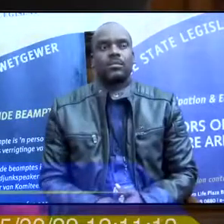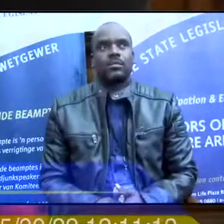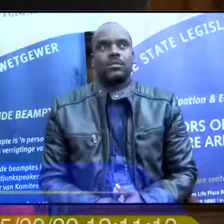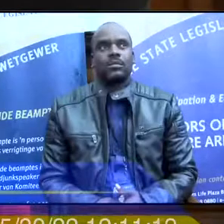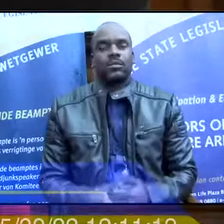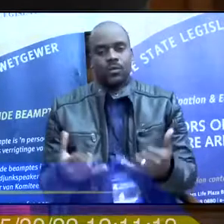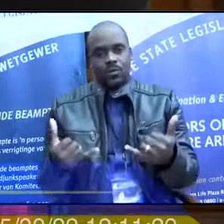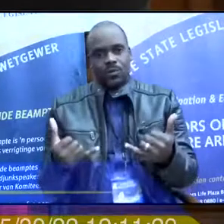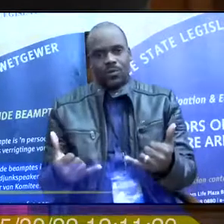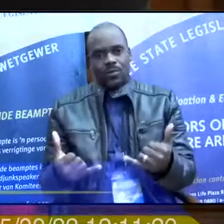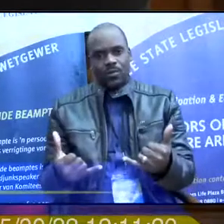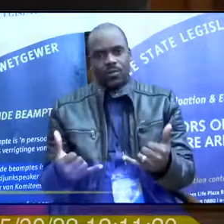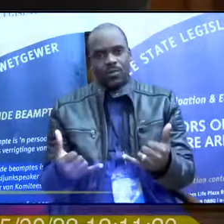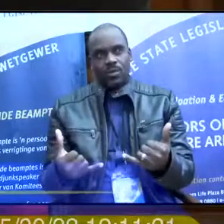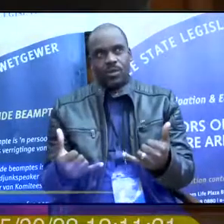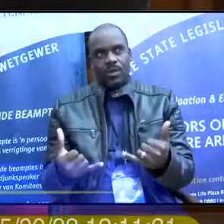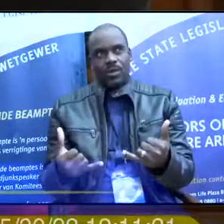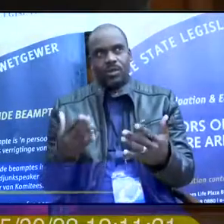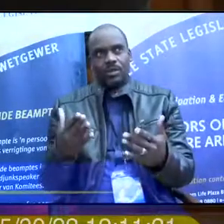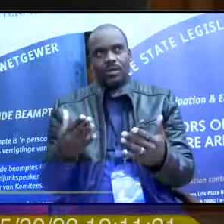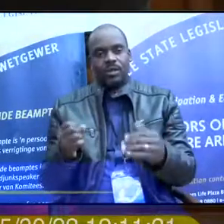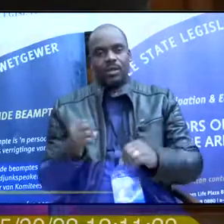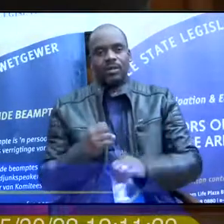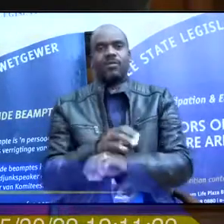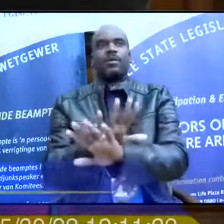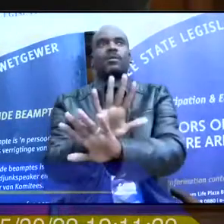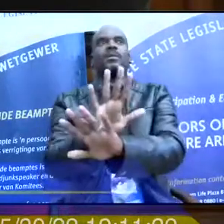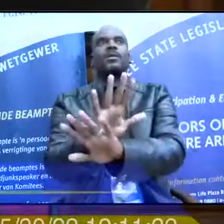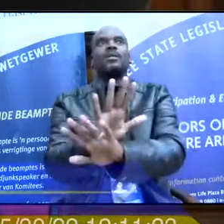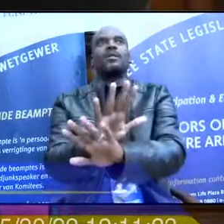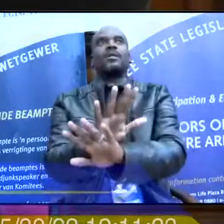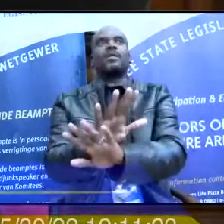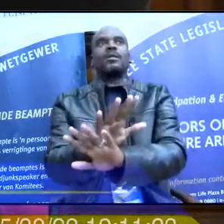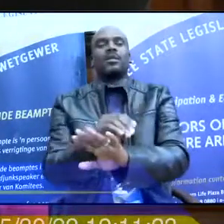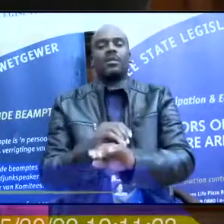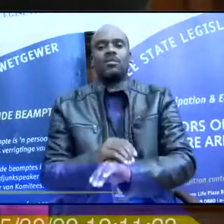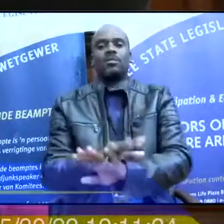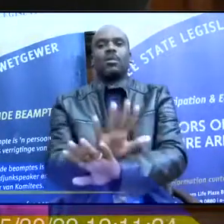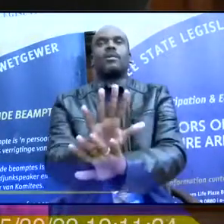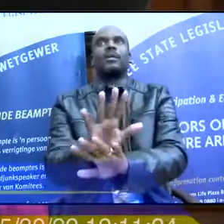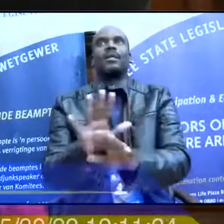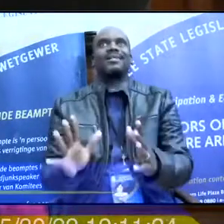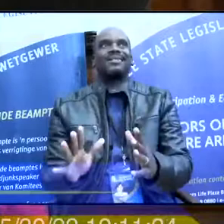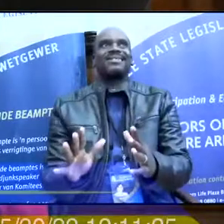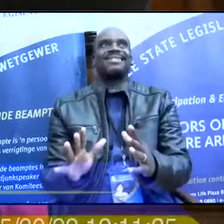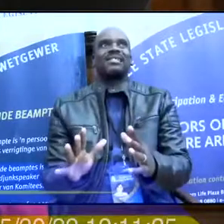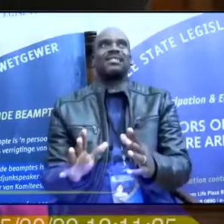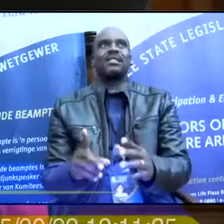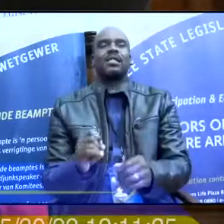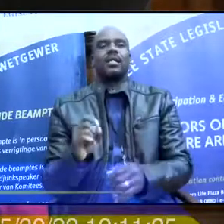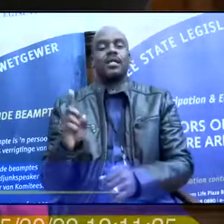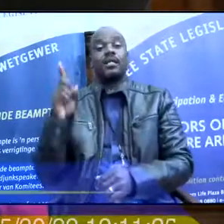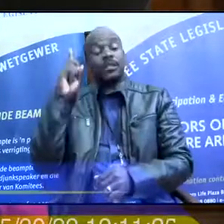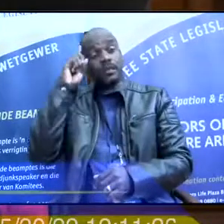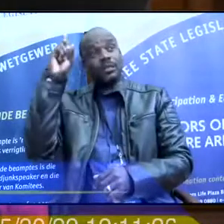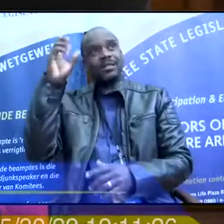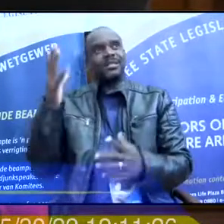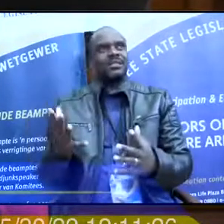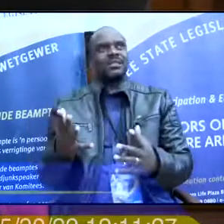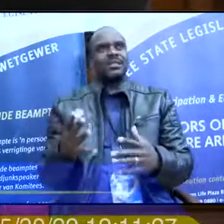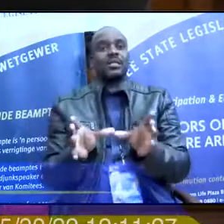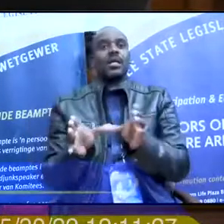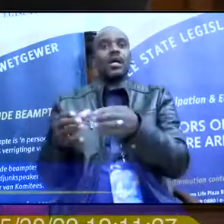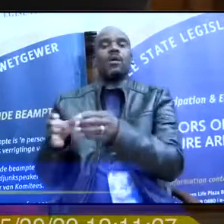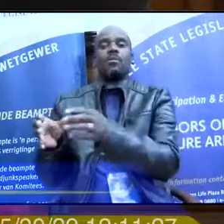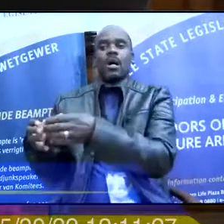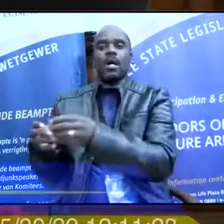so consideration of implementing the decision of establishing a welfare i mean a state-owned pharmaceutical company